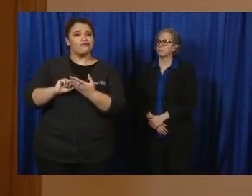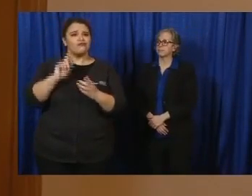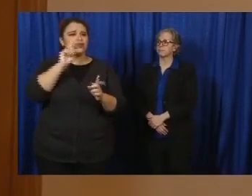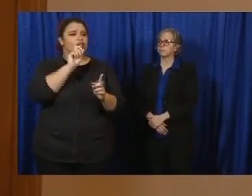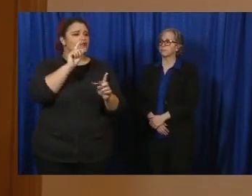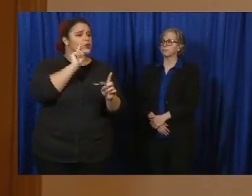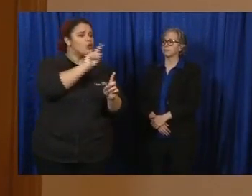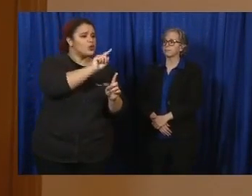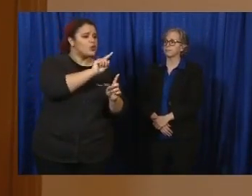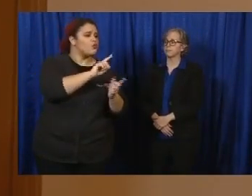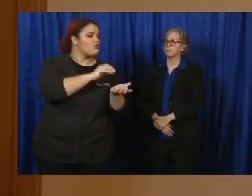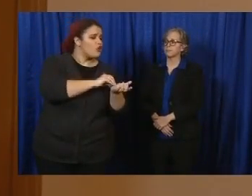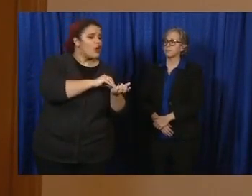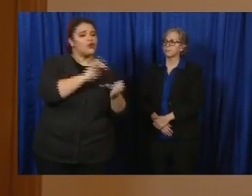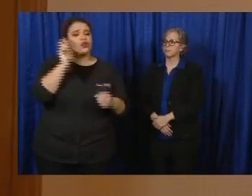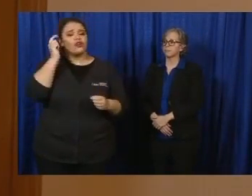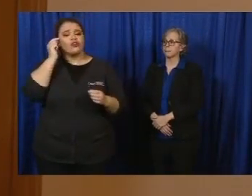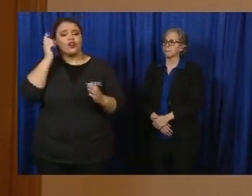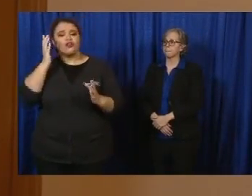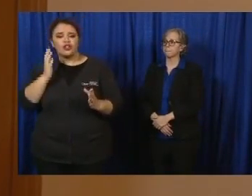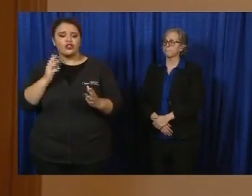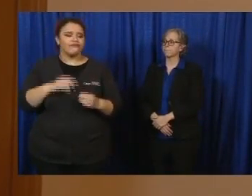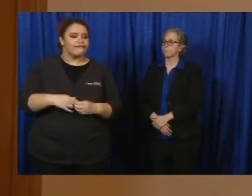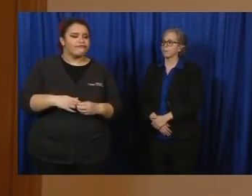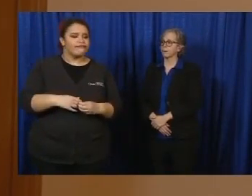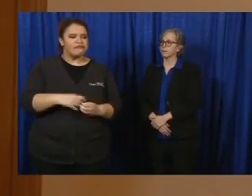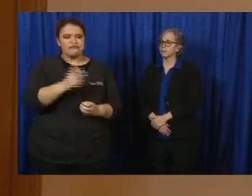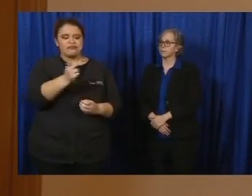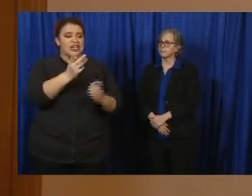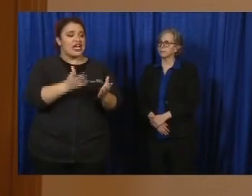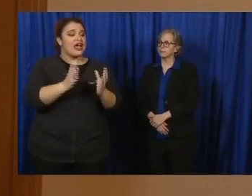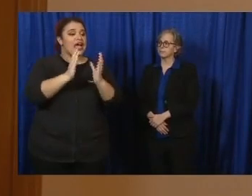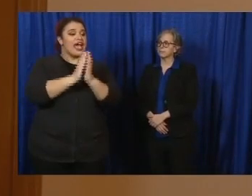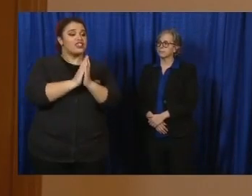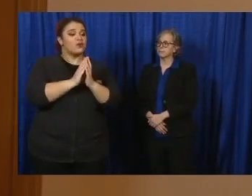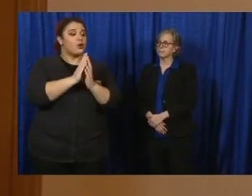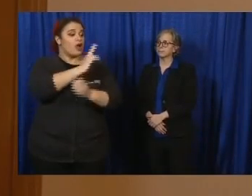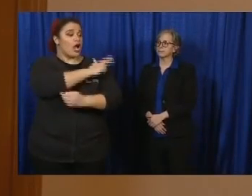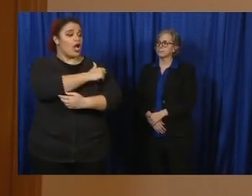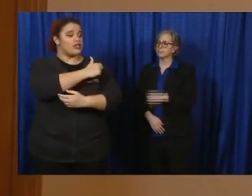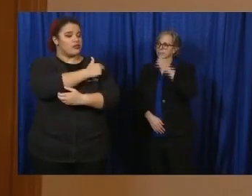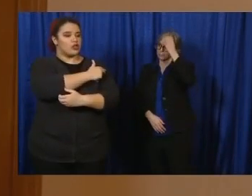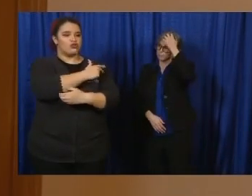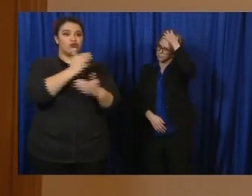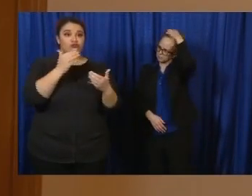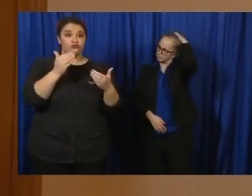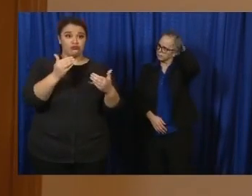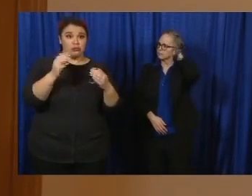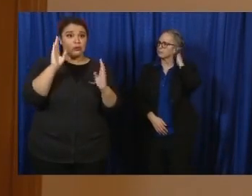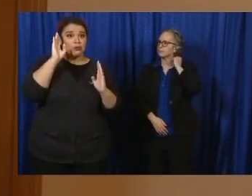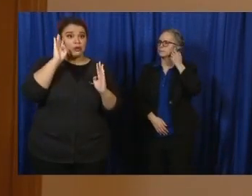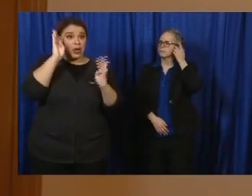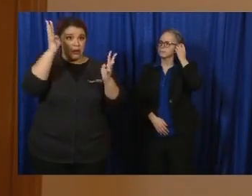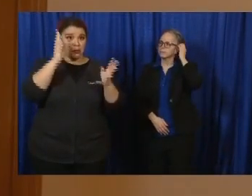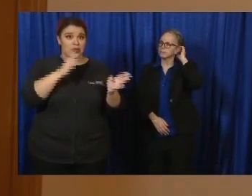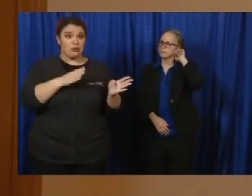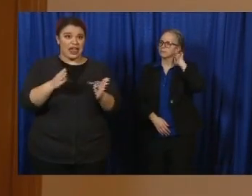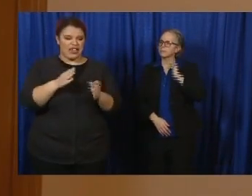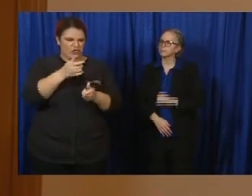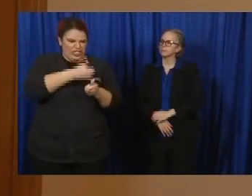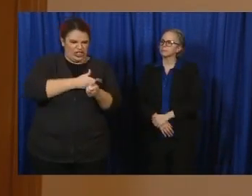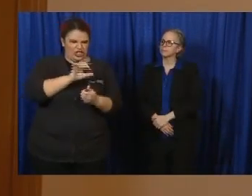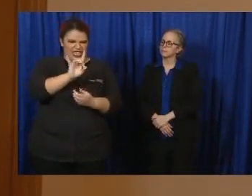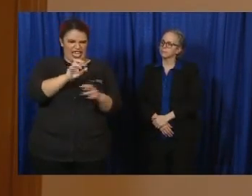hospital systems or regions to come up with a plan for building up capacity. So I guess first, did you receive plans from all 8 regions? And